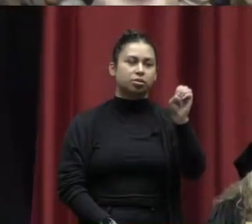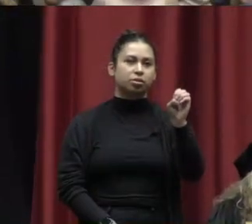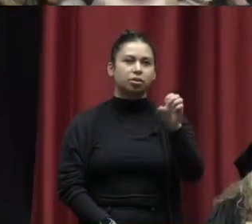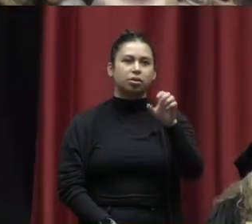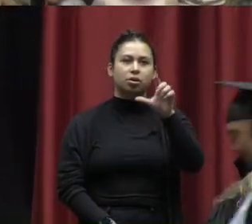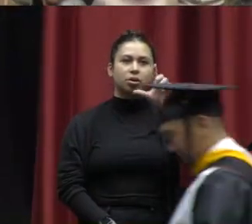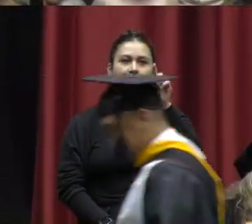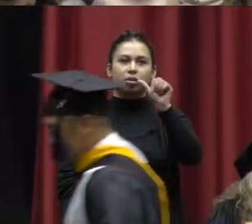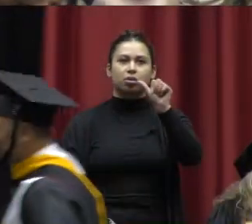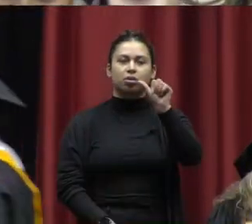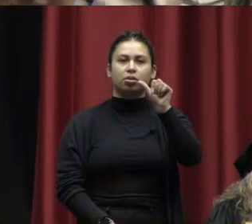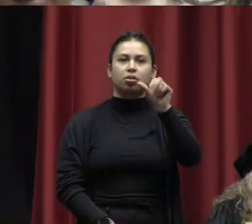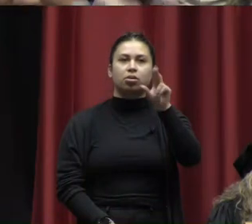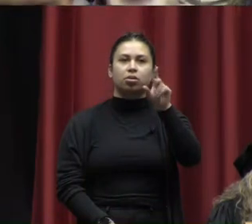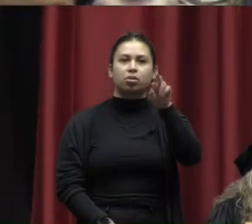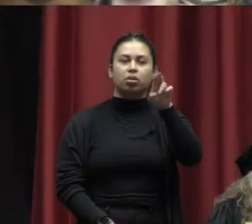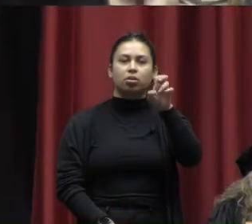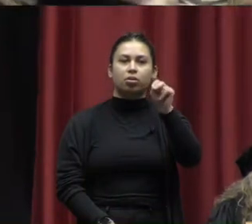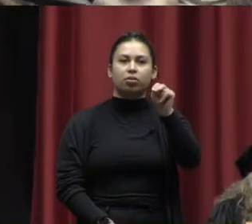Lauren Pasco,